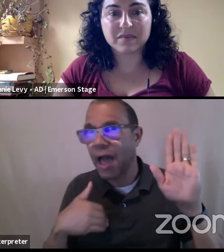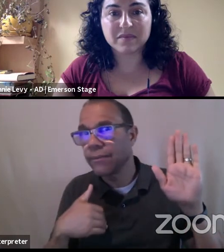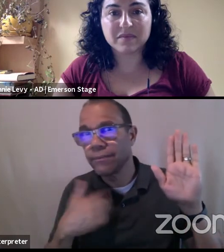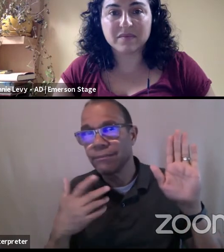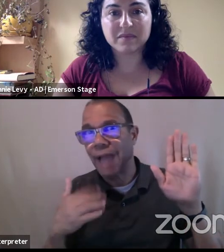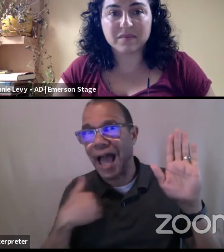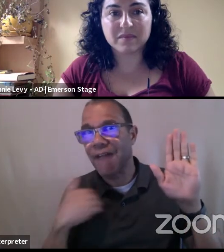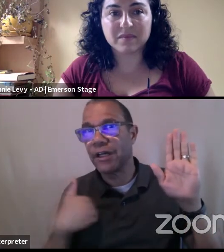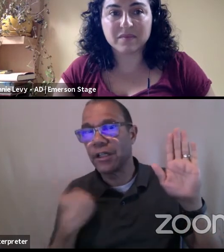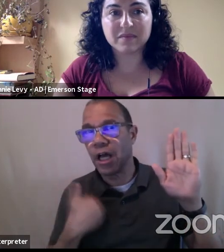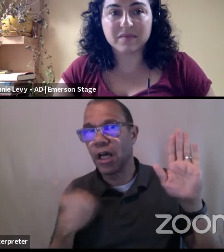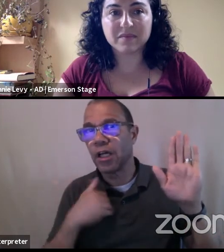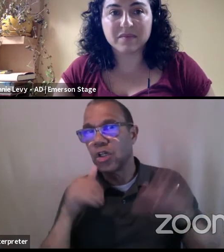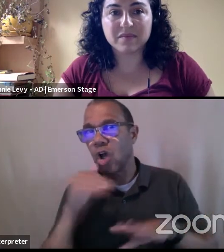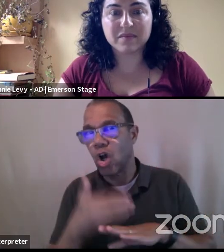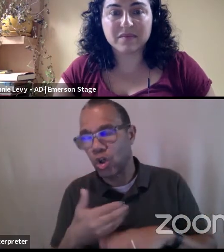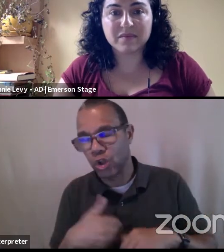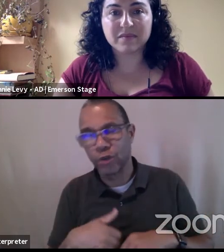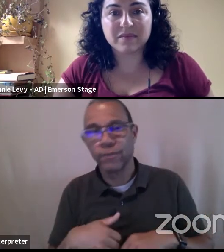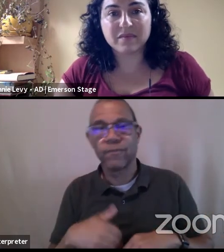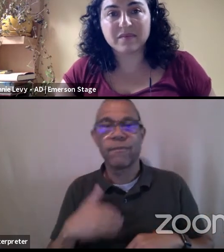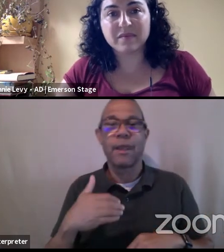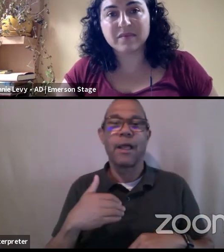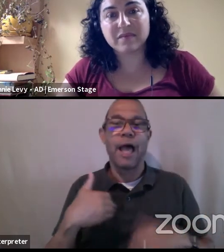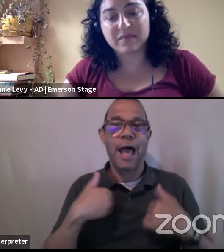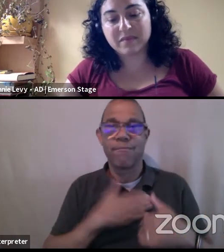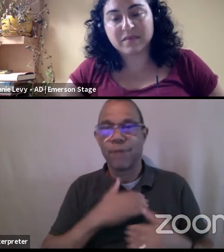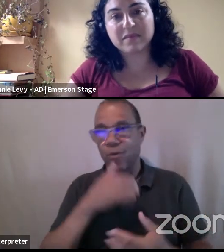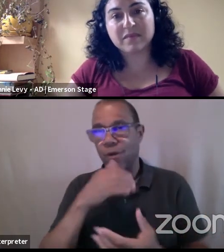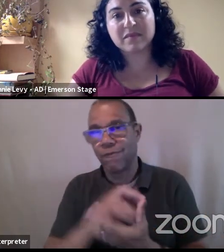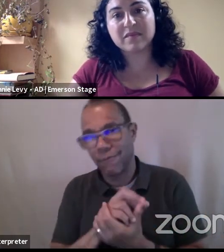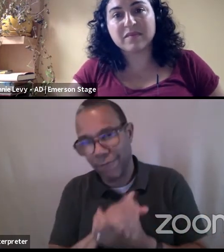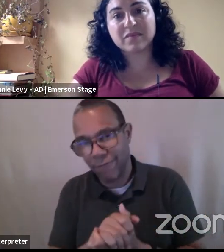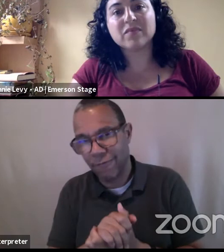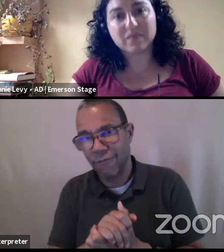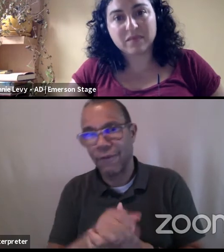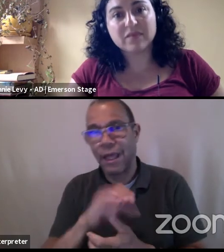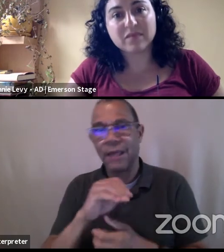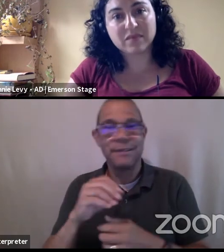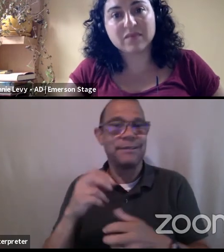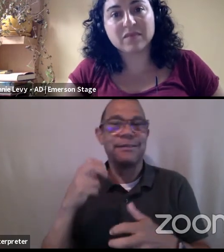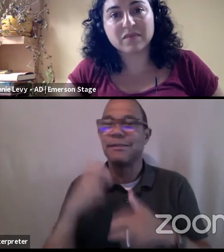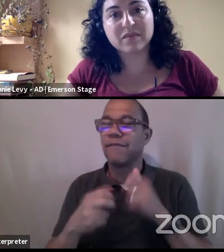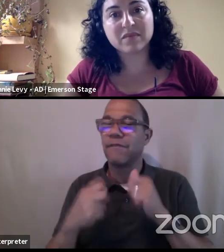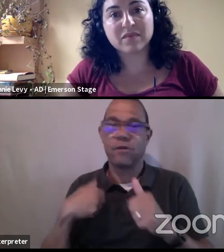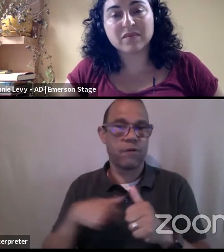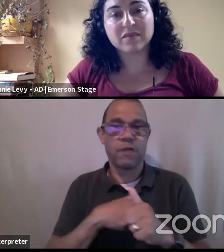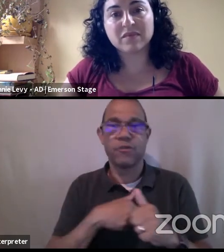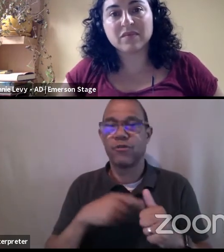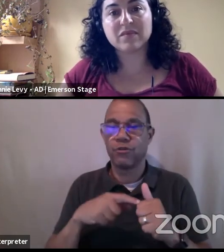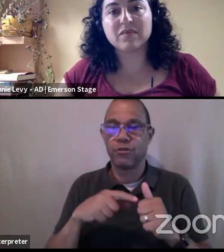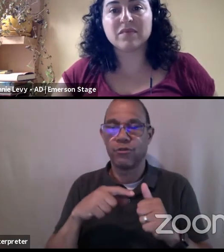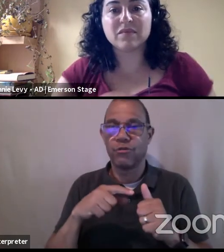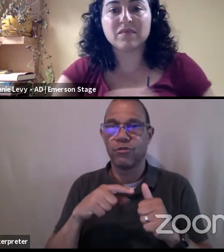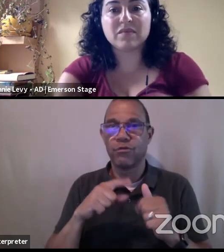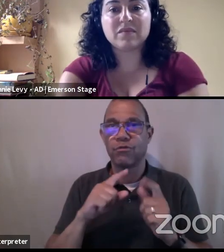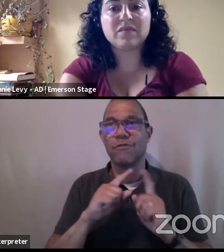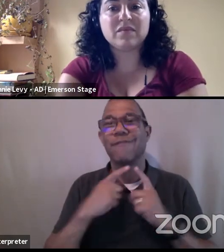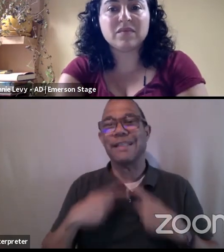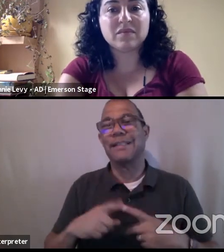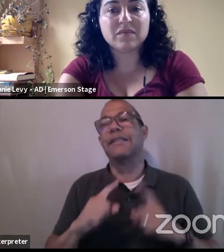uh, a young daughter. I have, uh, I have my wife and it's very difficult for us to get out to, to see a theater